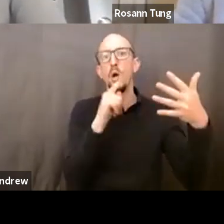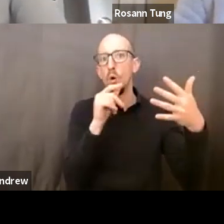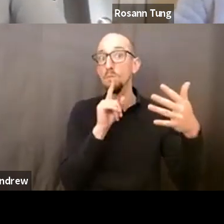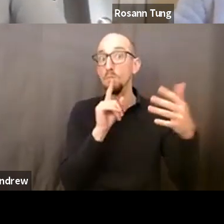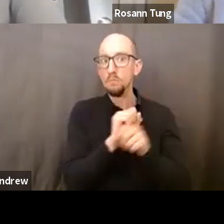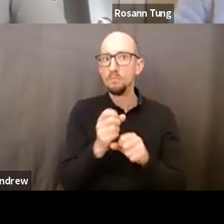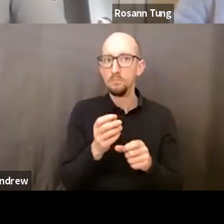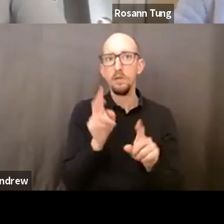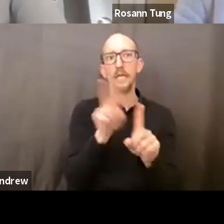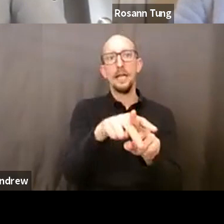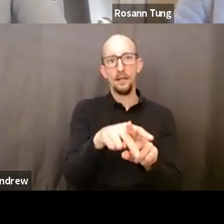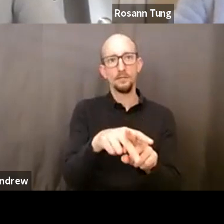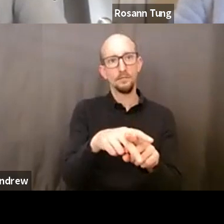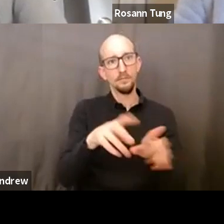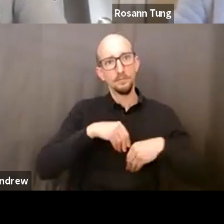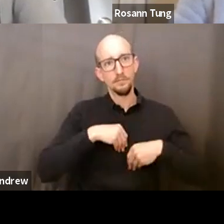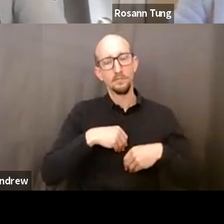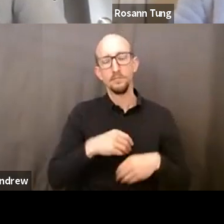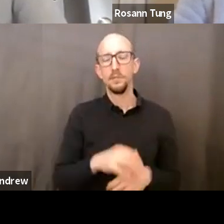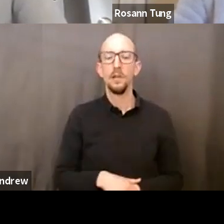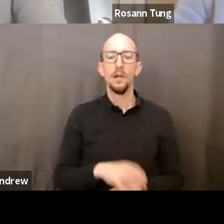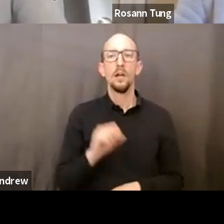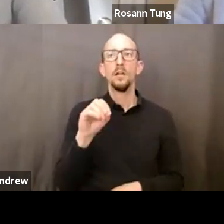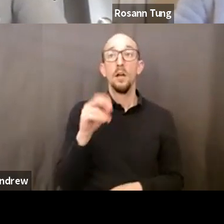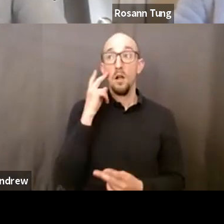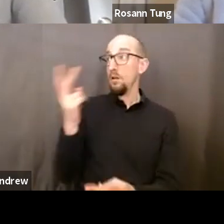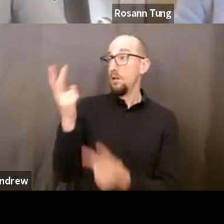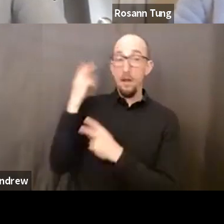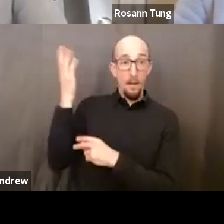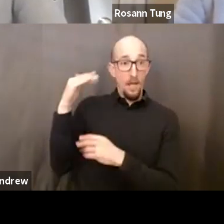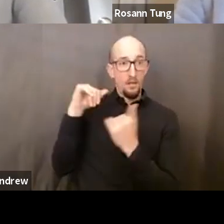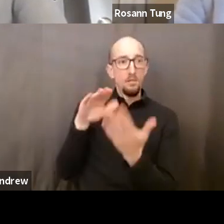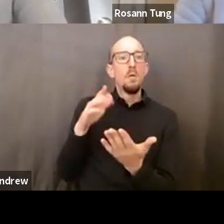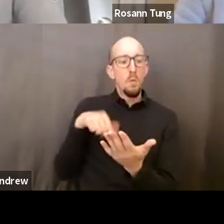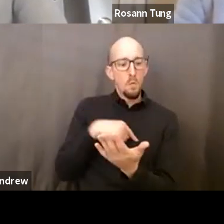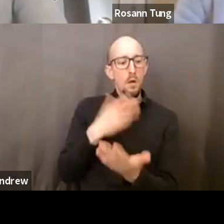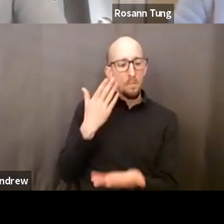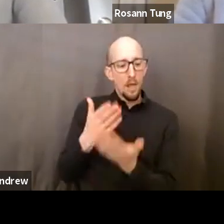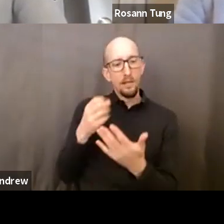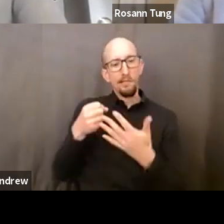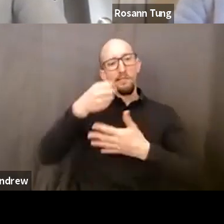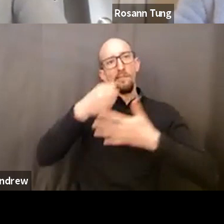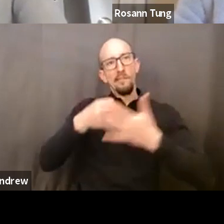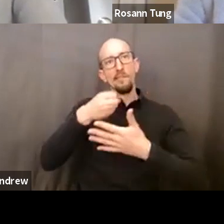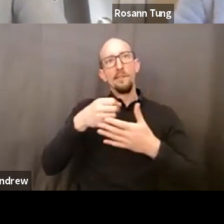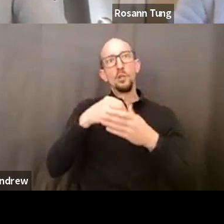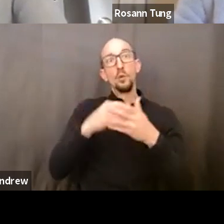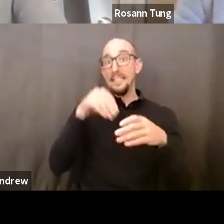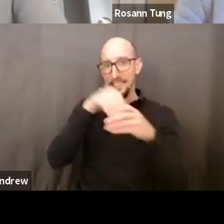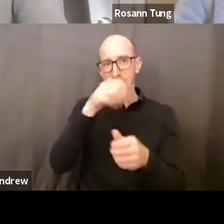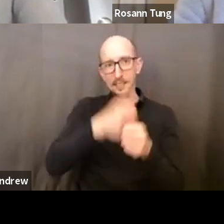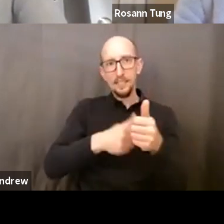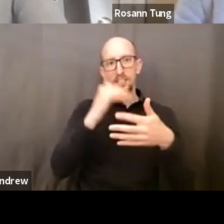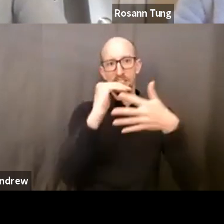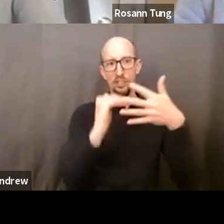we're thinking about past practice, we would probably rank students within that tier still. But